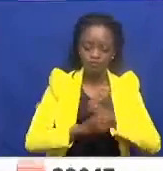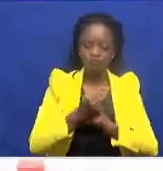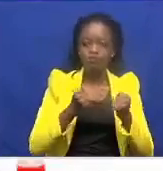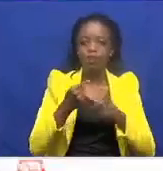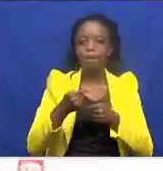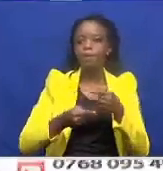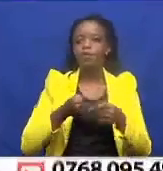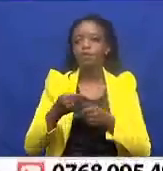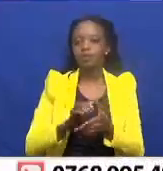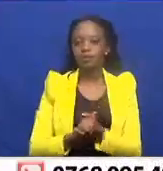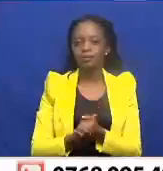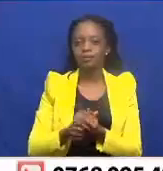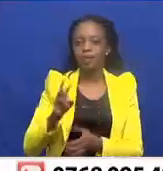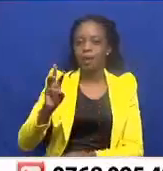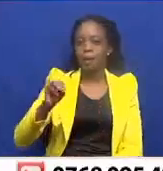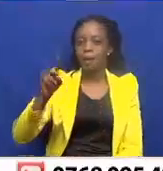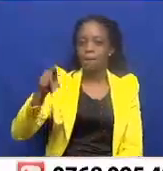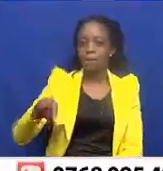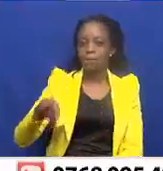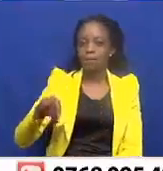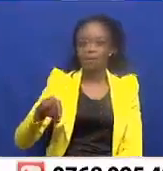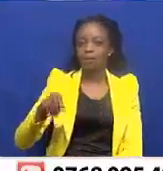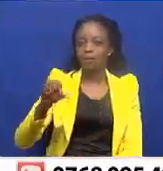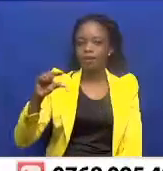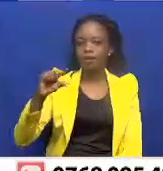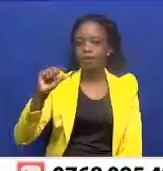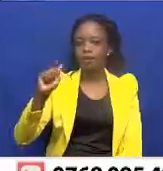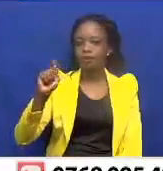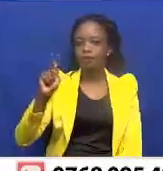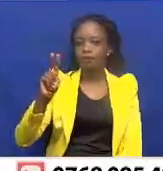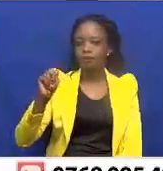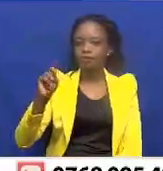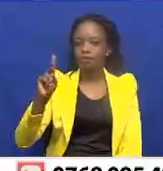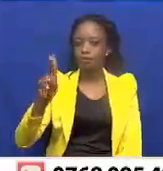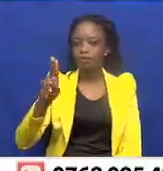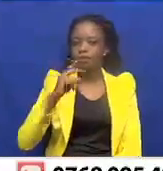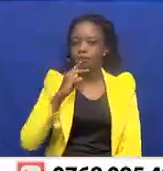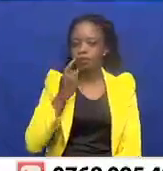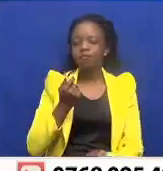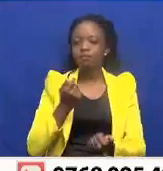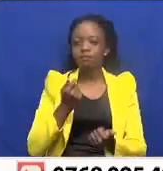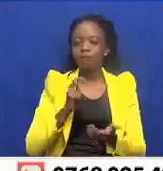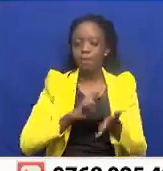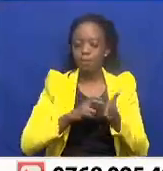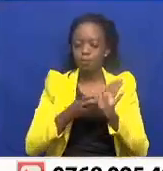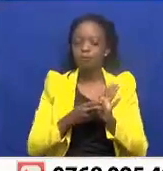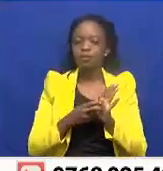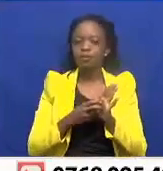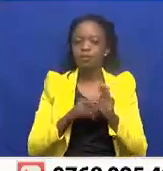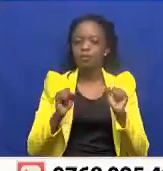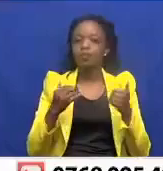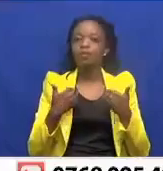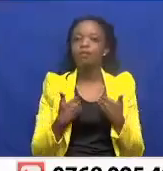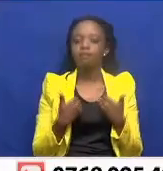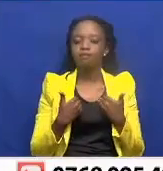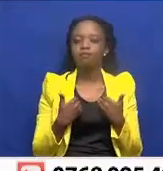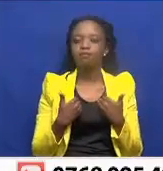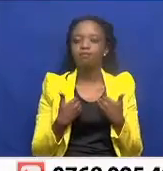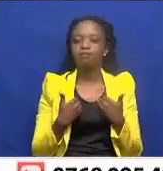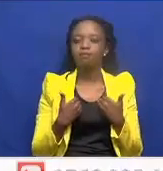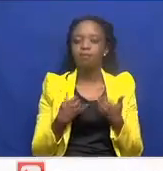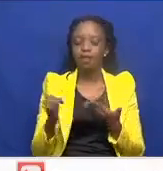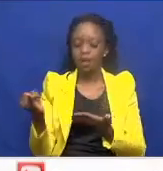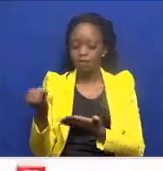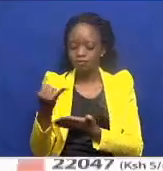Gatondo North Member of Parliament Wanjiko Kibe commended the ongoing project. We are going to have the offtake in the